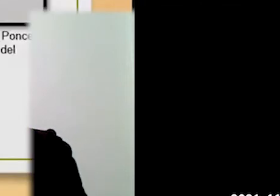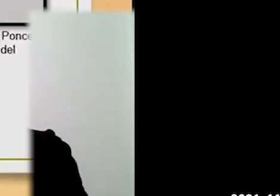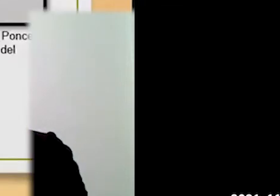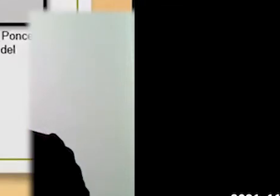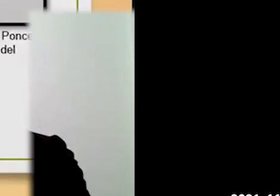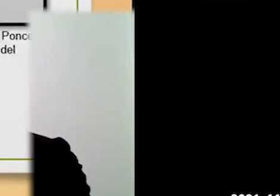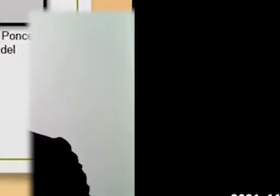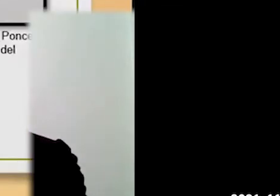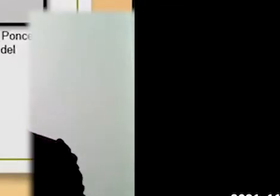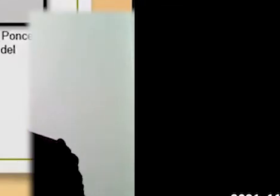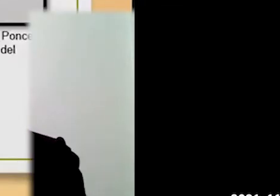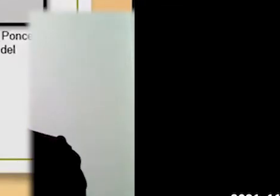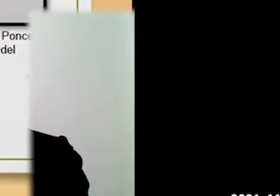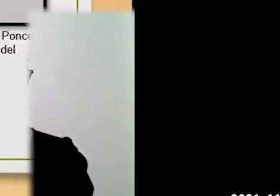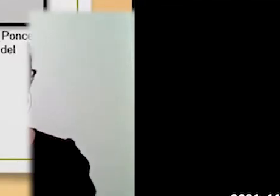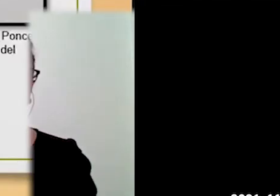sorry.